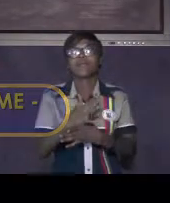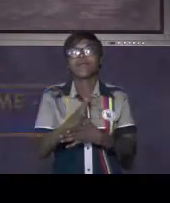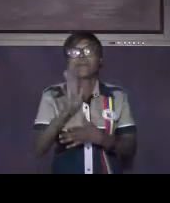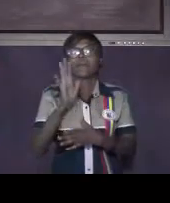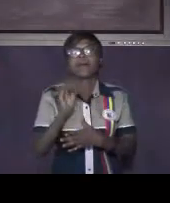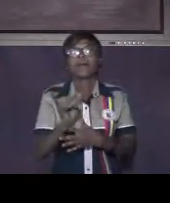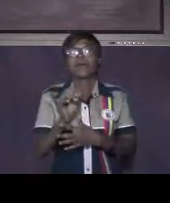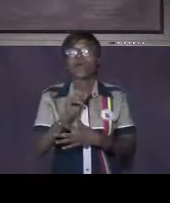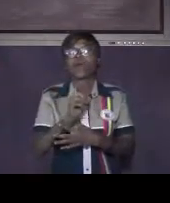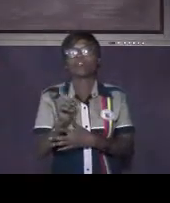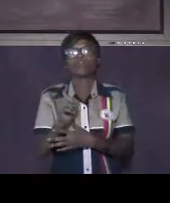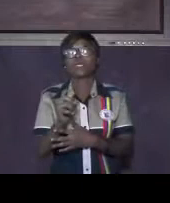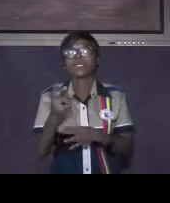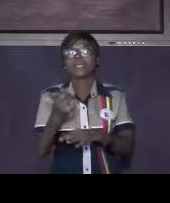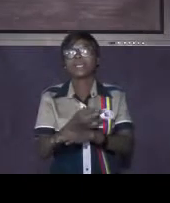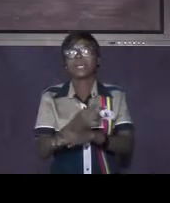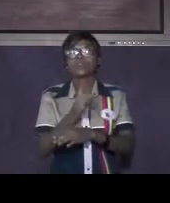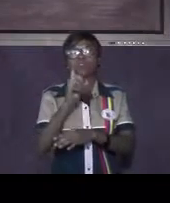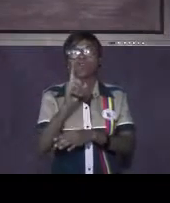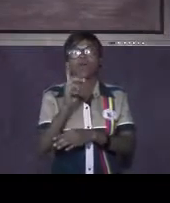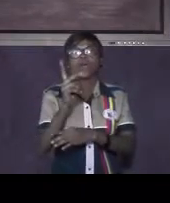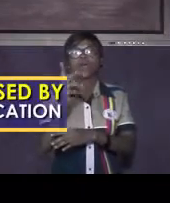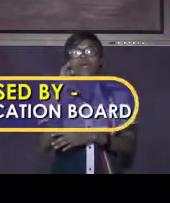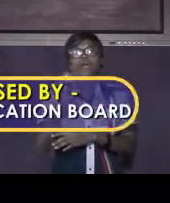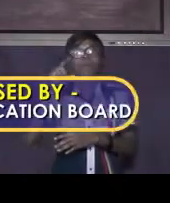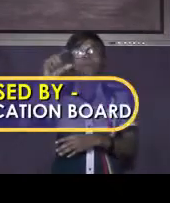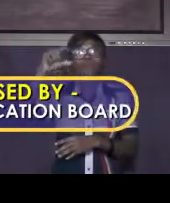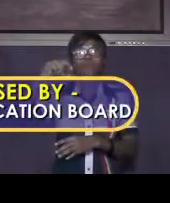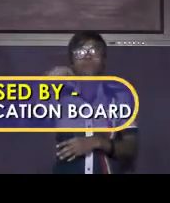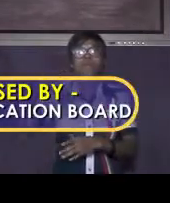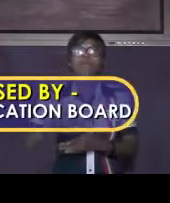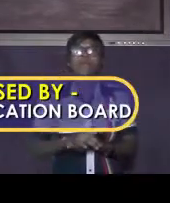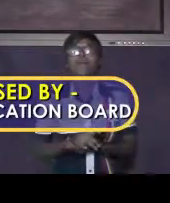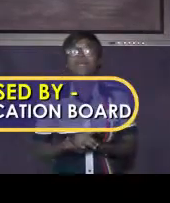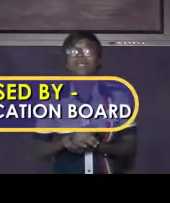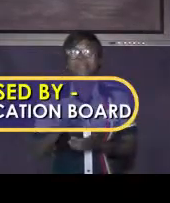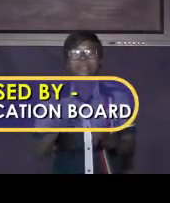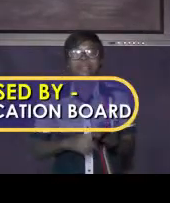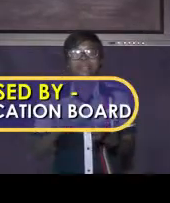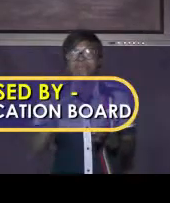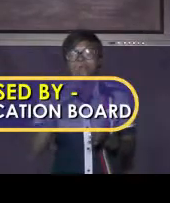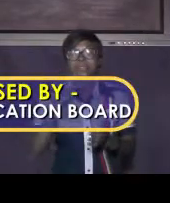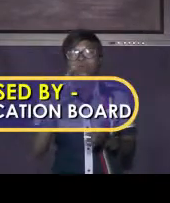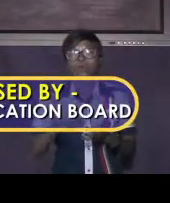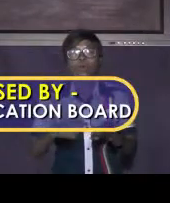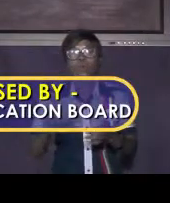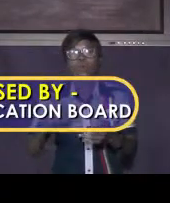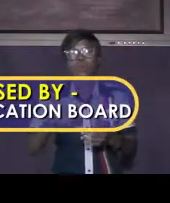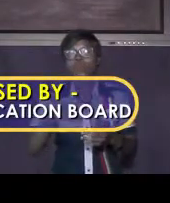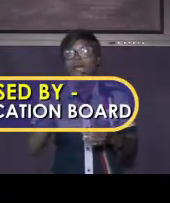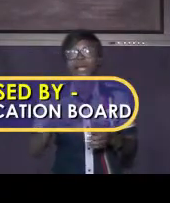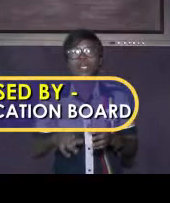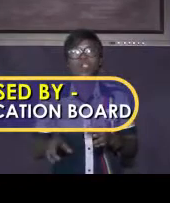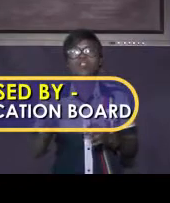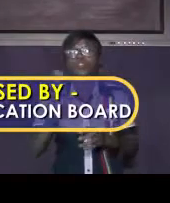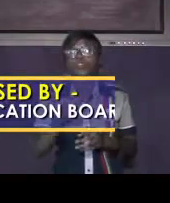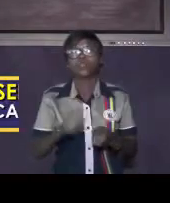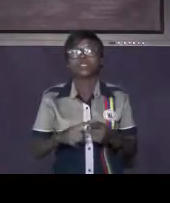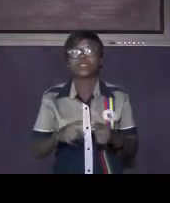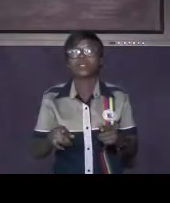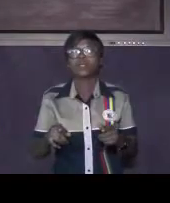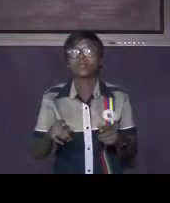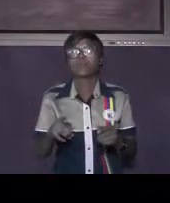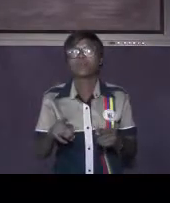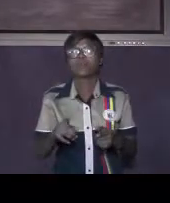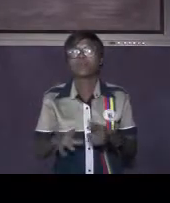100 times 1 meter square, which we want to increase. So this is the scaling factor that we are using, 250